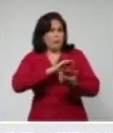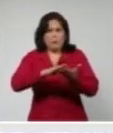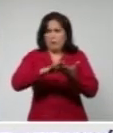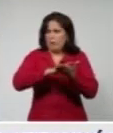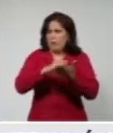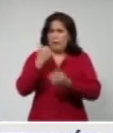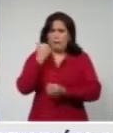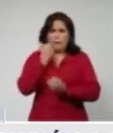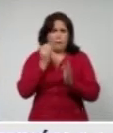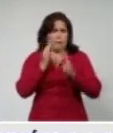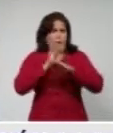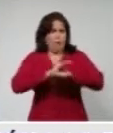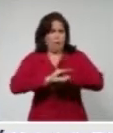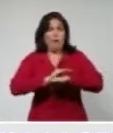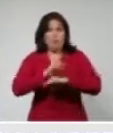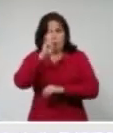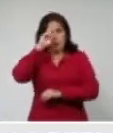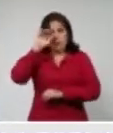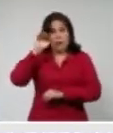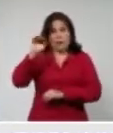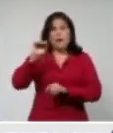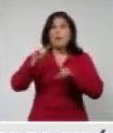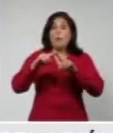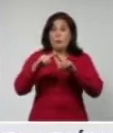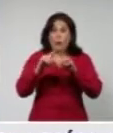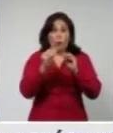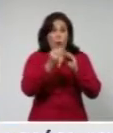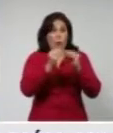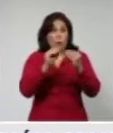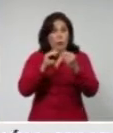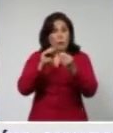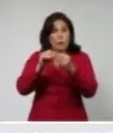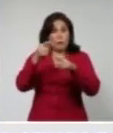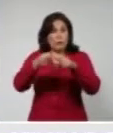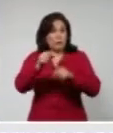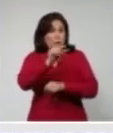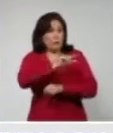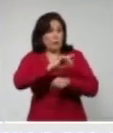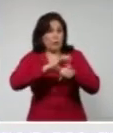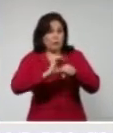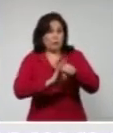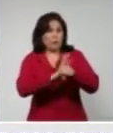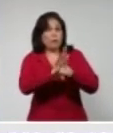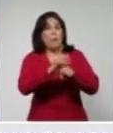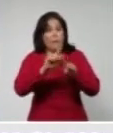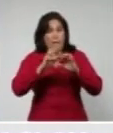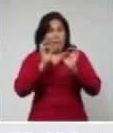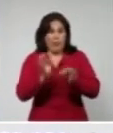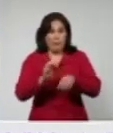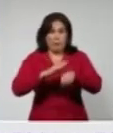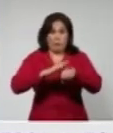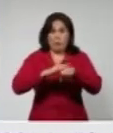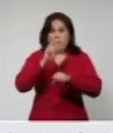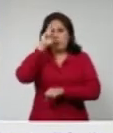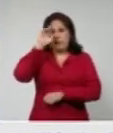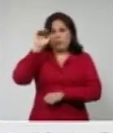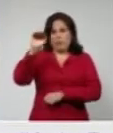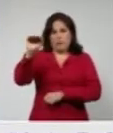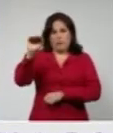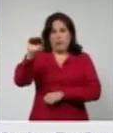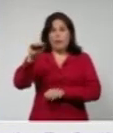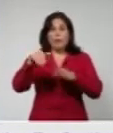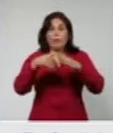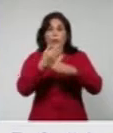a confirmed case contact and was therefore immediately admitted to hospital.